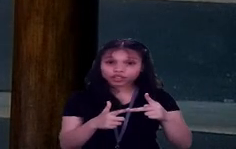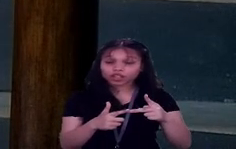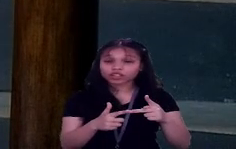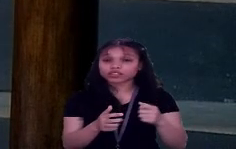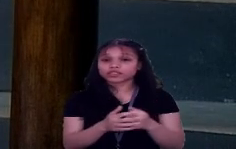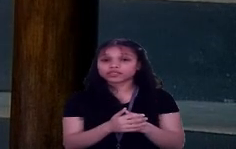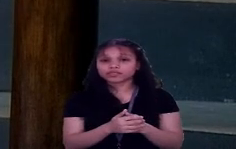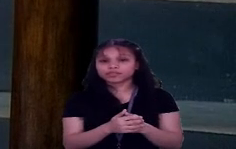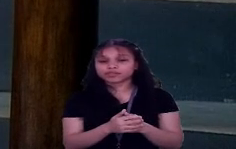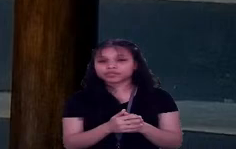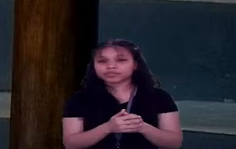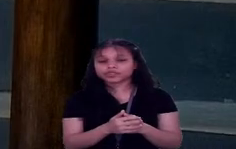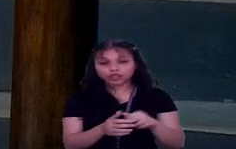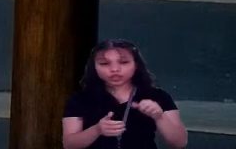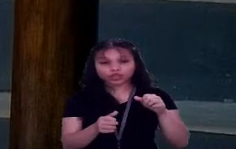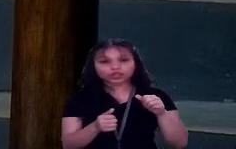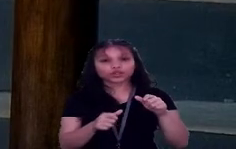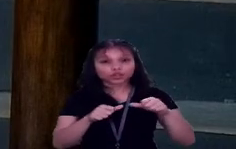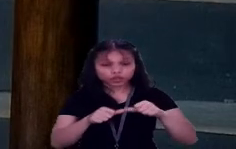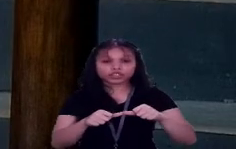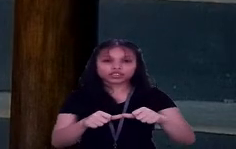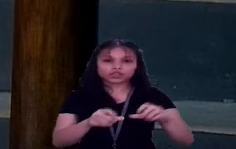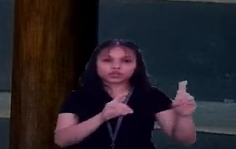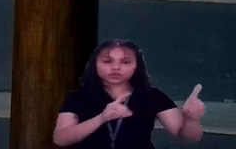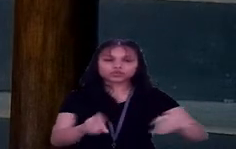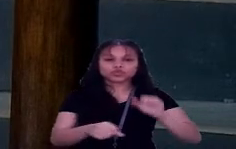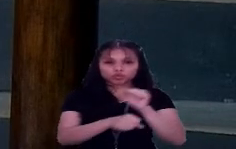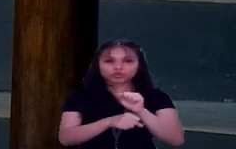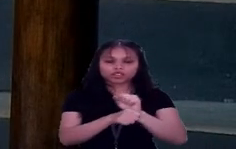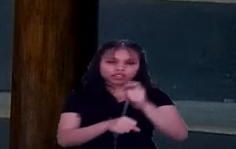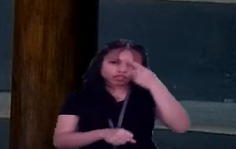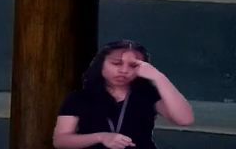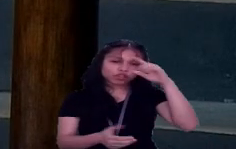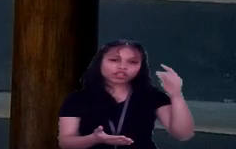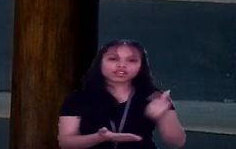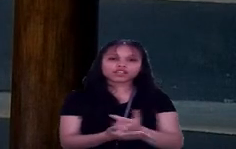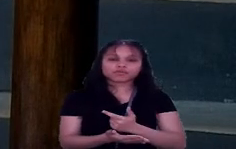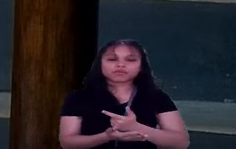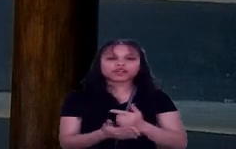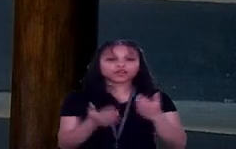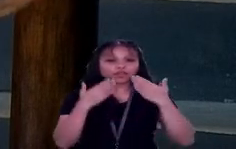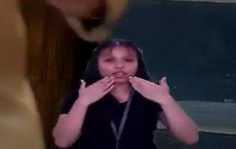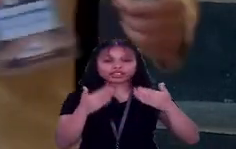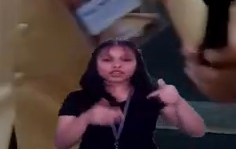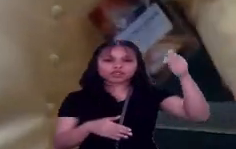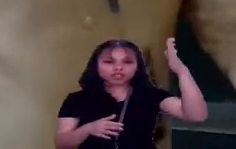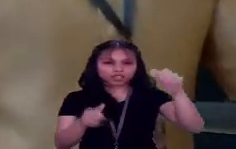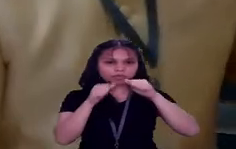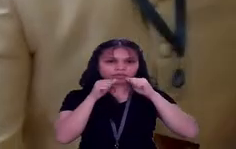and let us continue to do the work for the sake of the gospel. Thank you so much, and God bless.